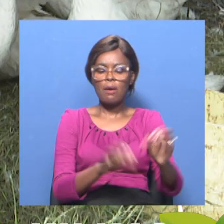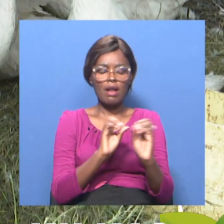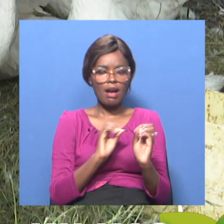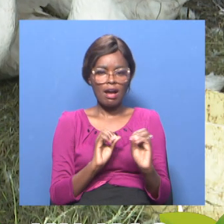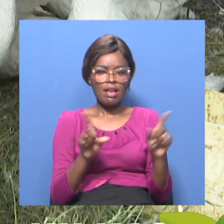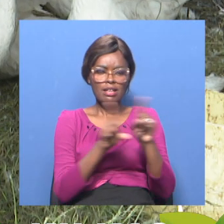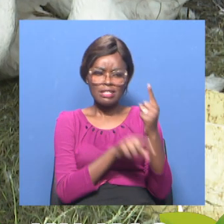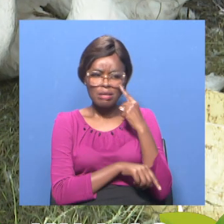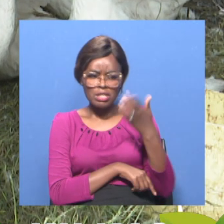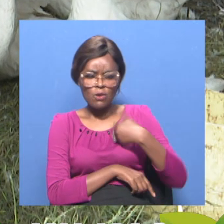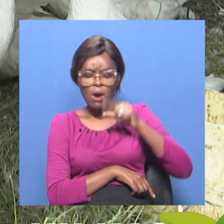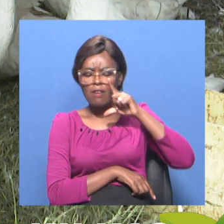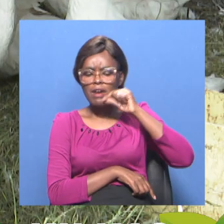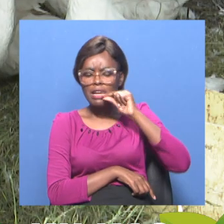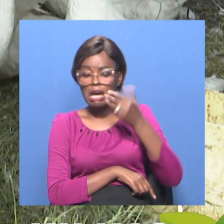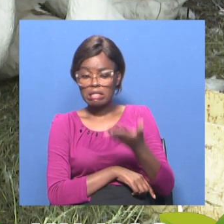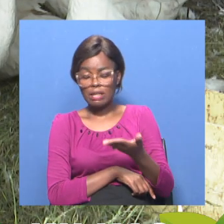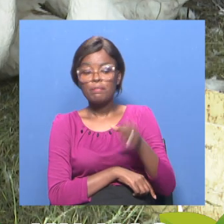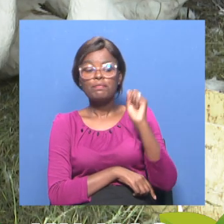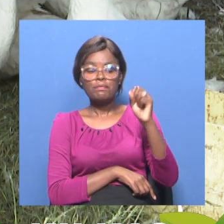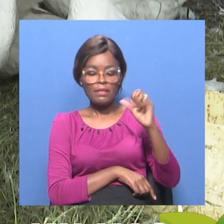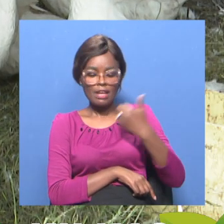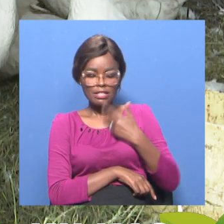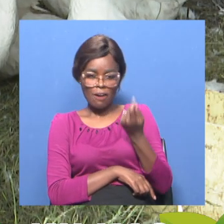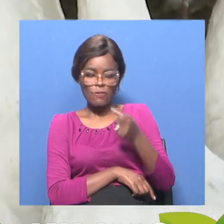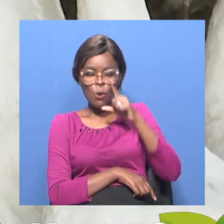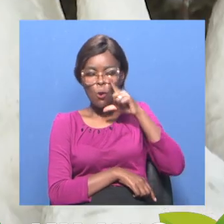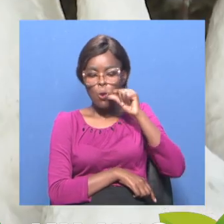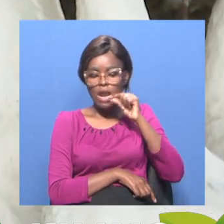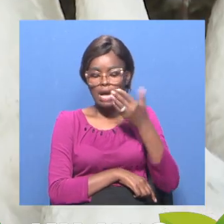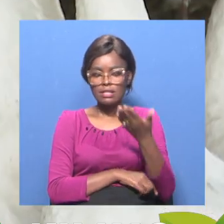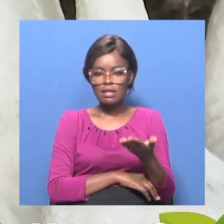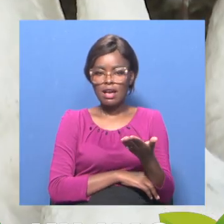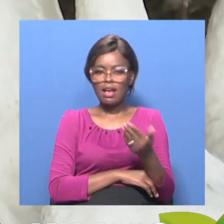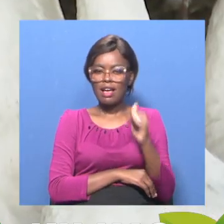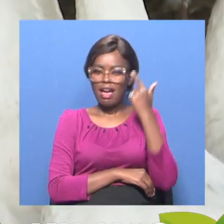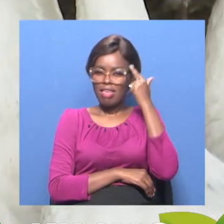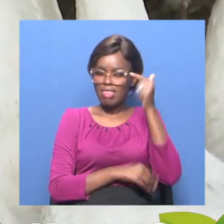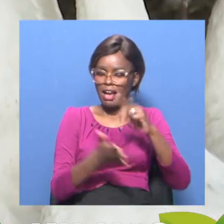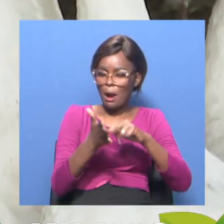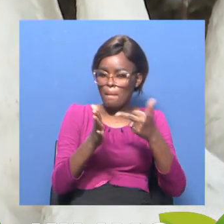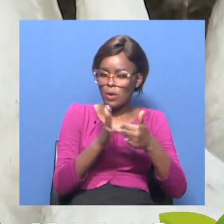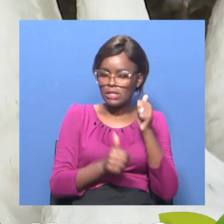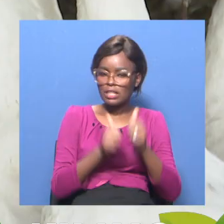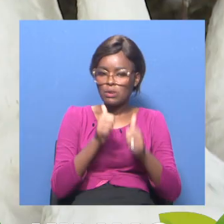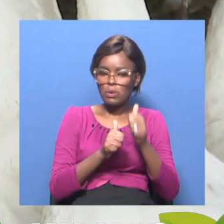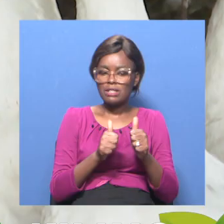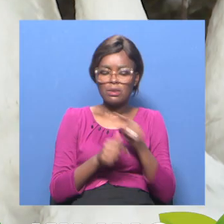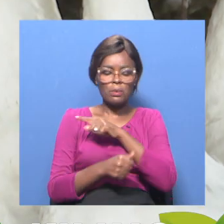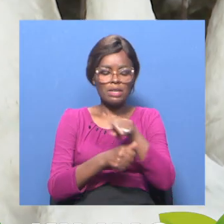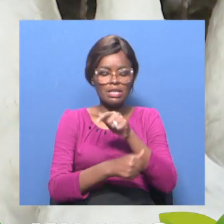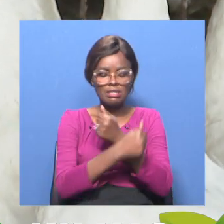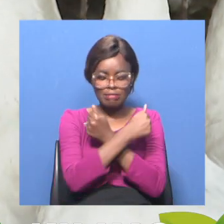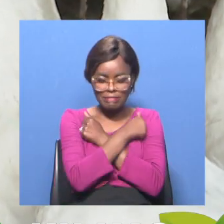that you also have ducks here. Yes, we do have a few ducks on farm. I think it's a project that we've been very passionate